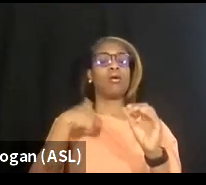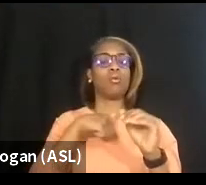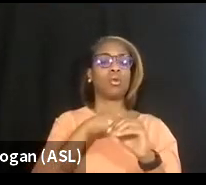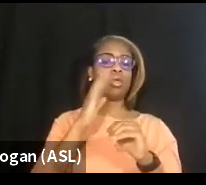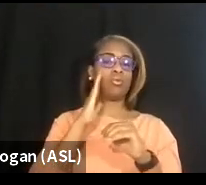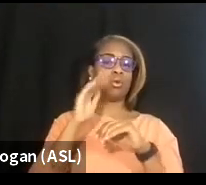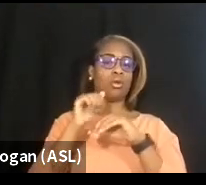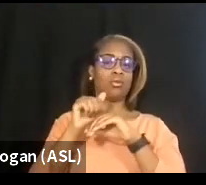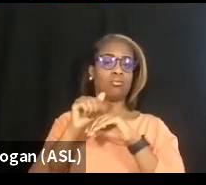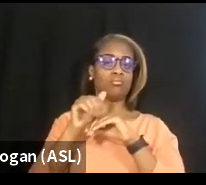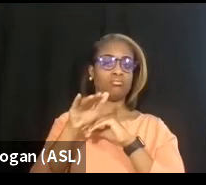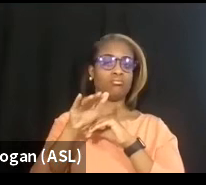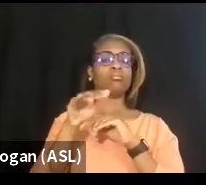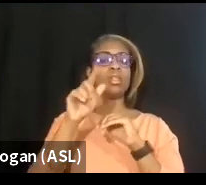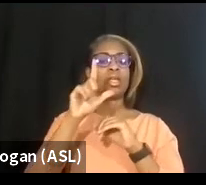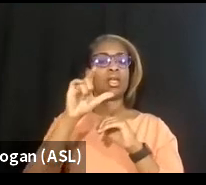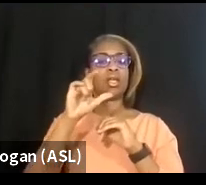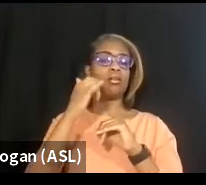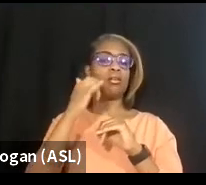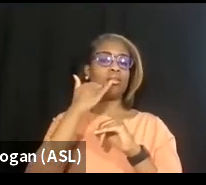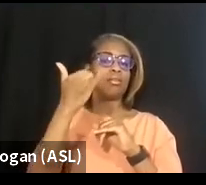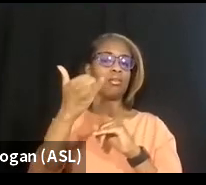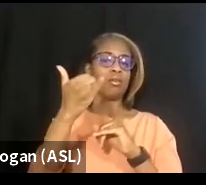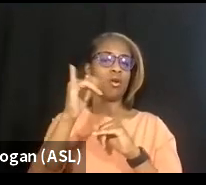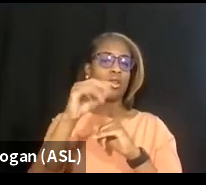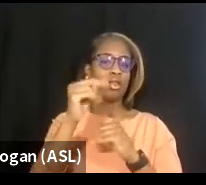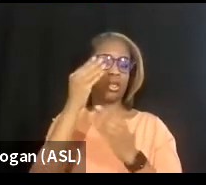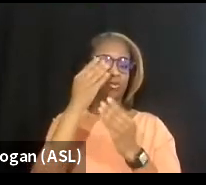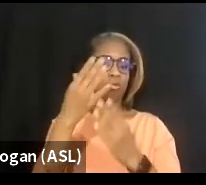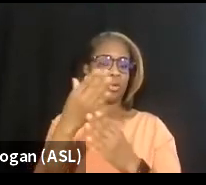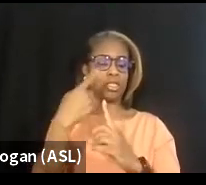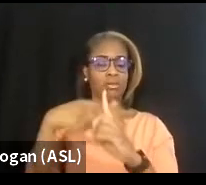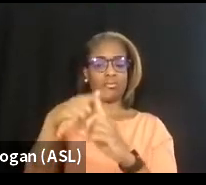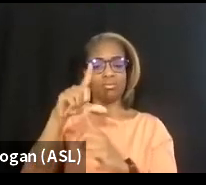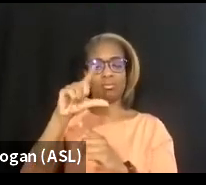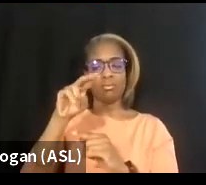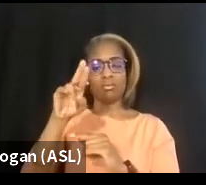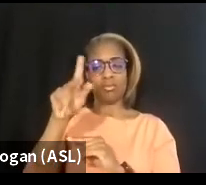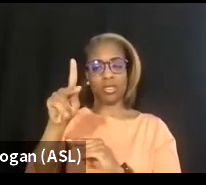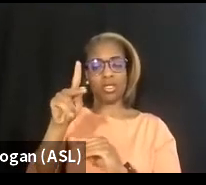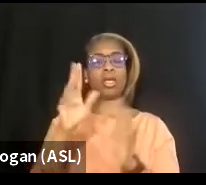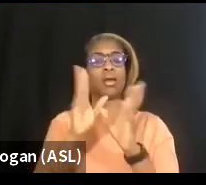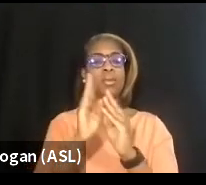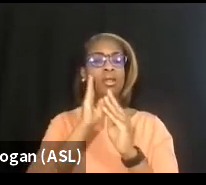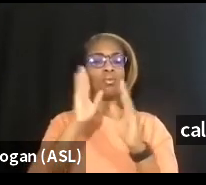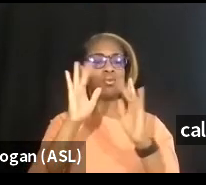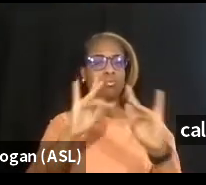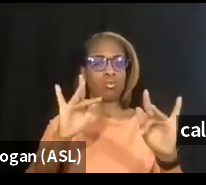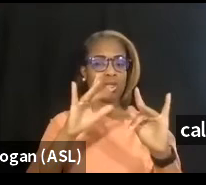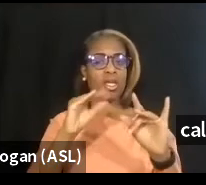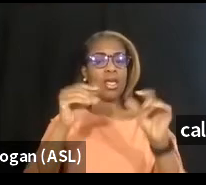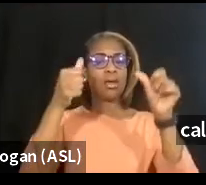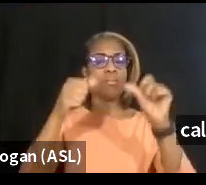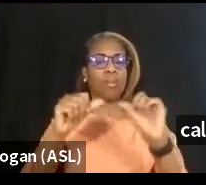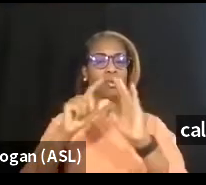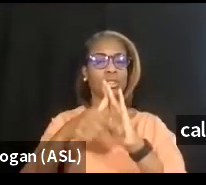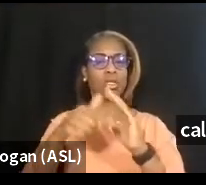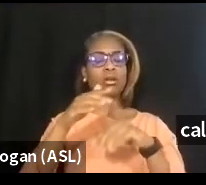and call-in information. This meeting is being recorded and will be available at